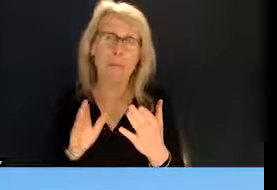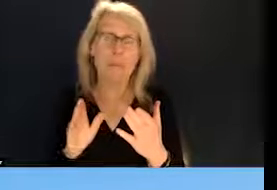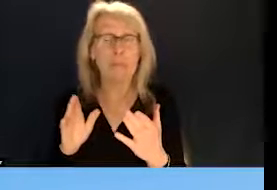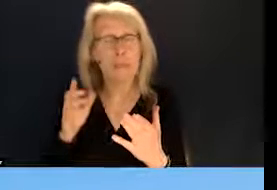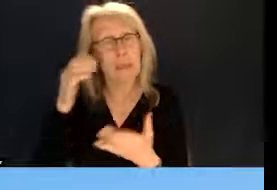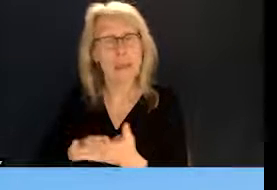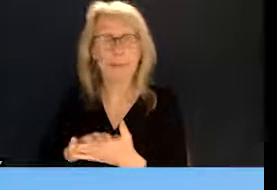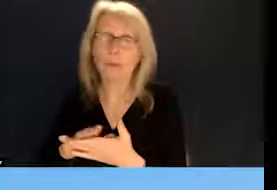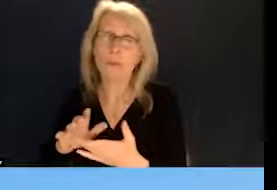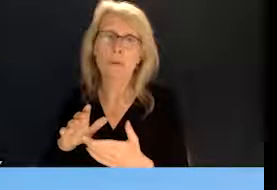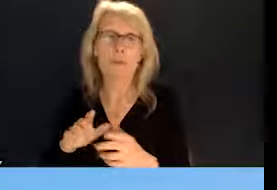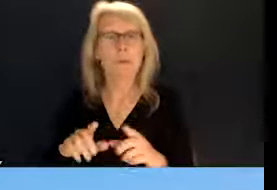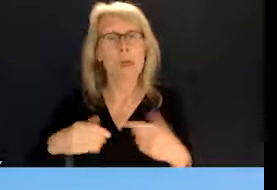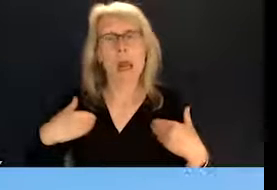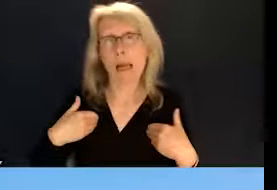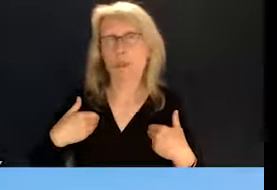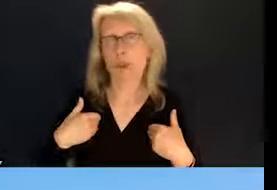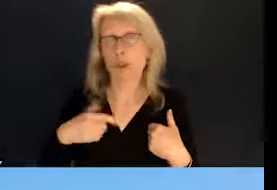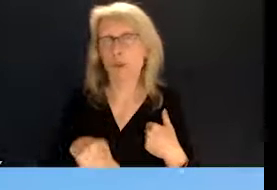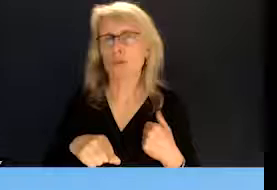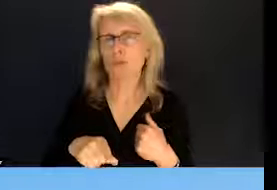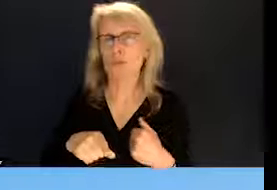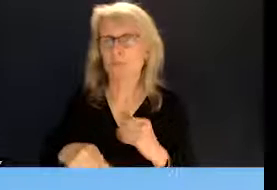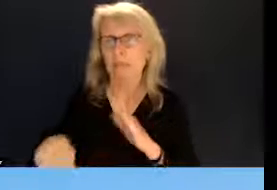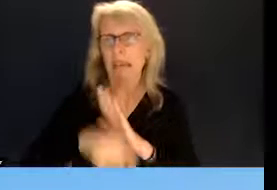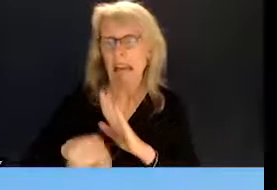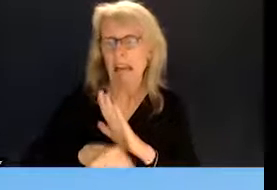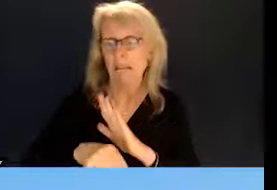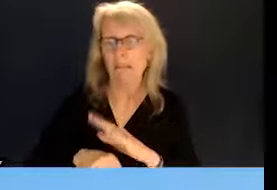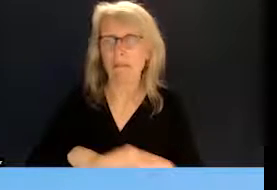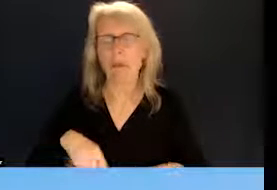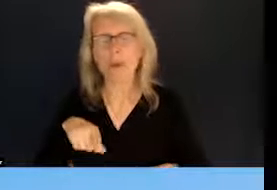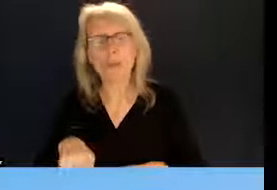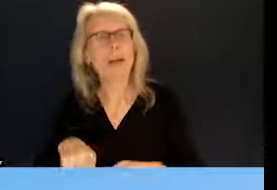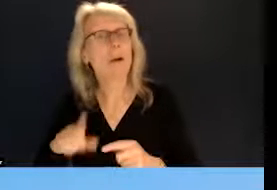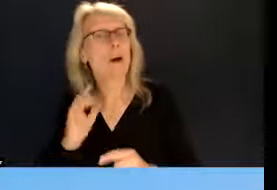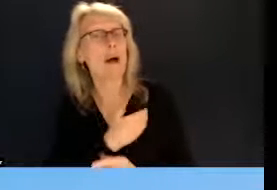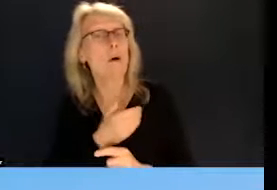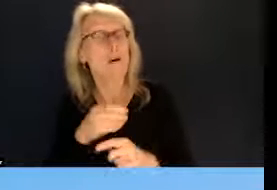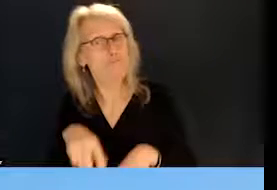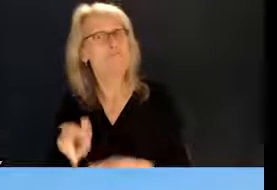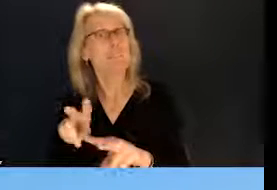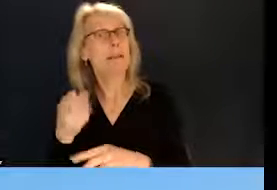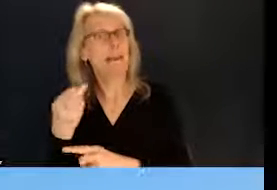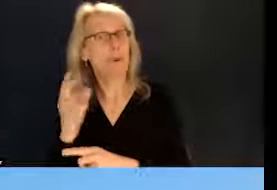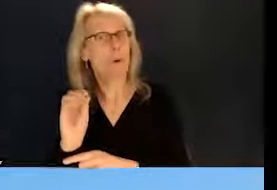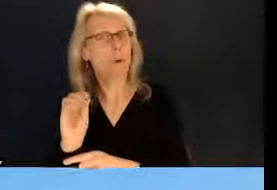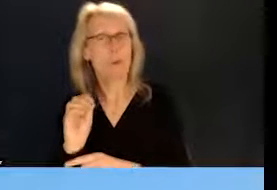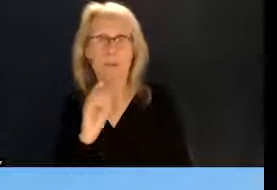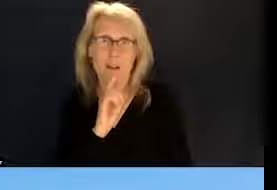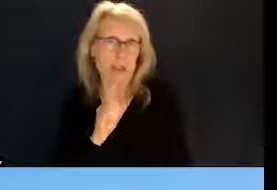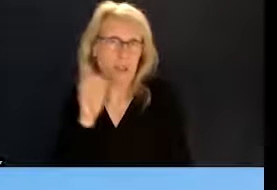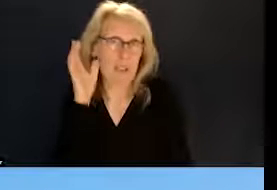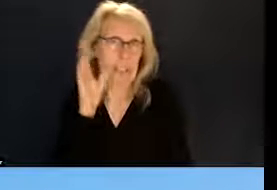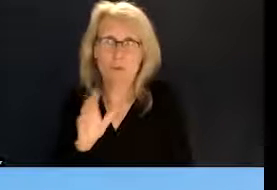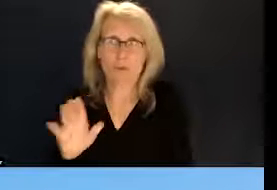pests or they be the heroes of the story, that I just listen to their stories, which is not inherently difficult,